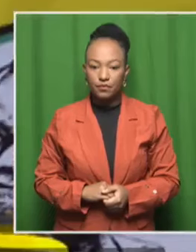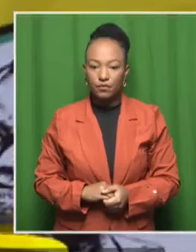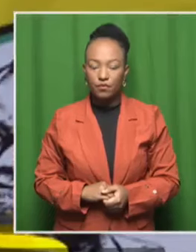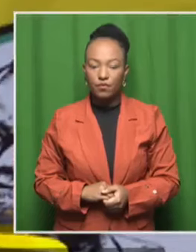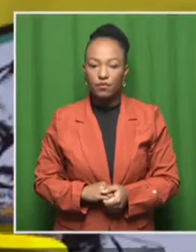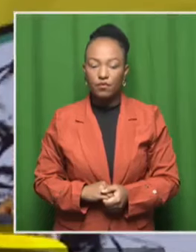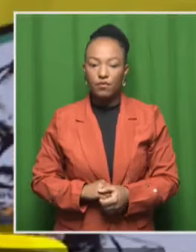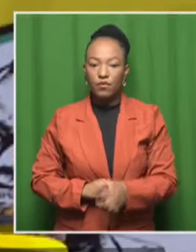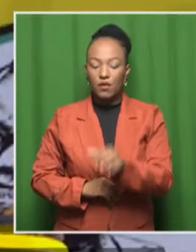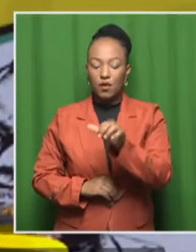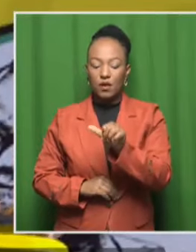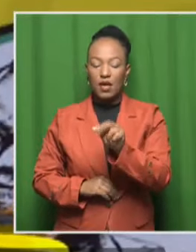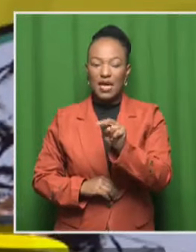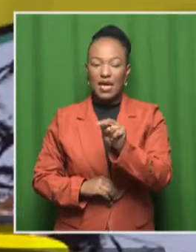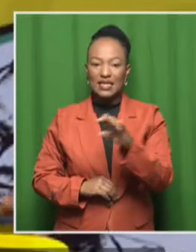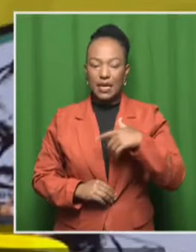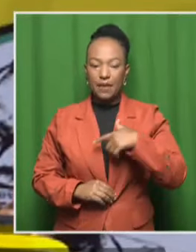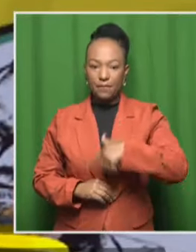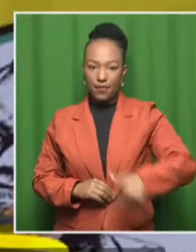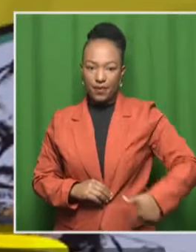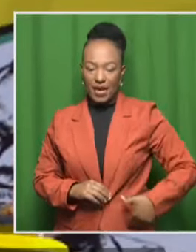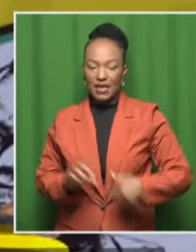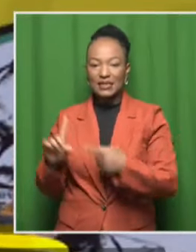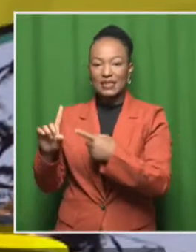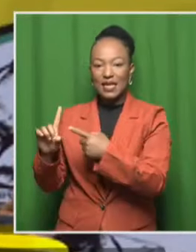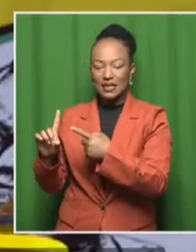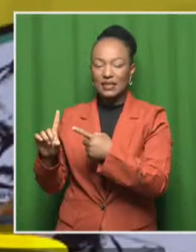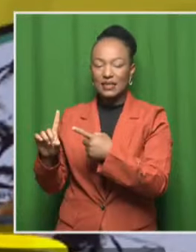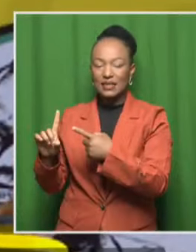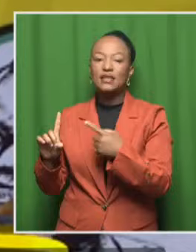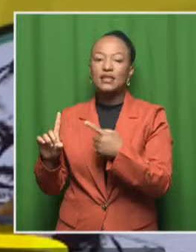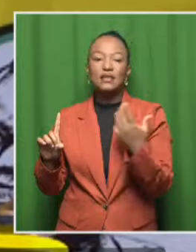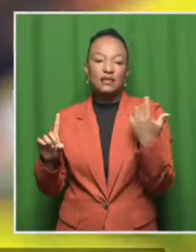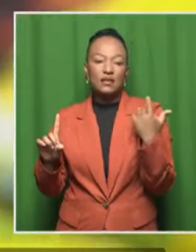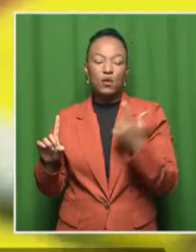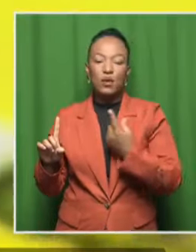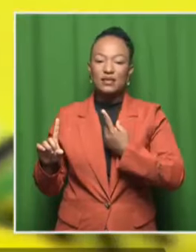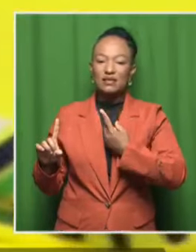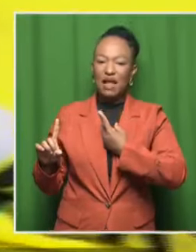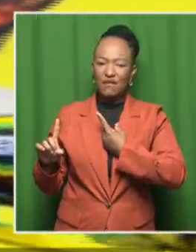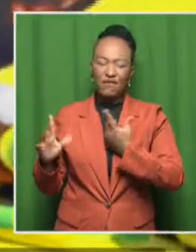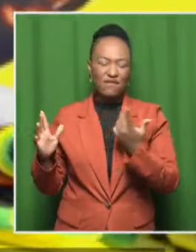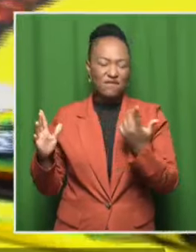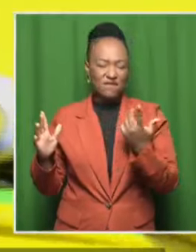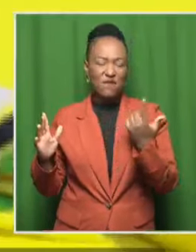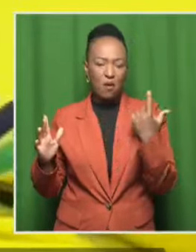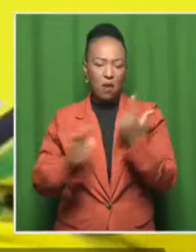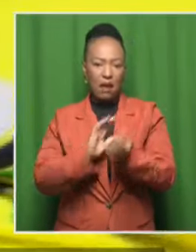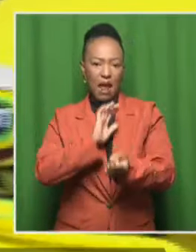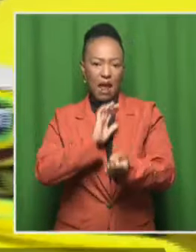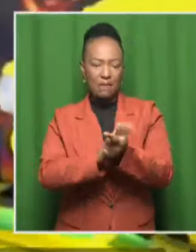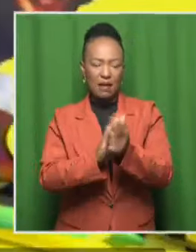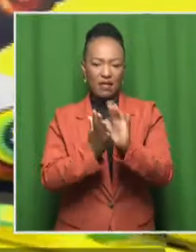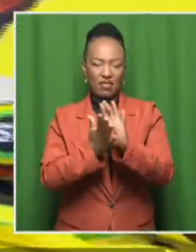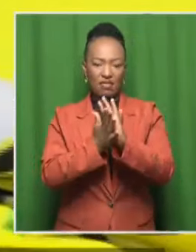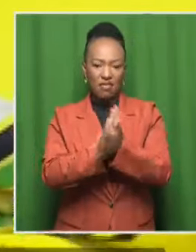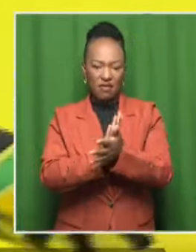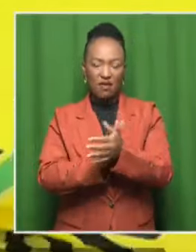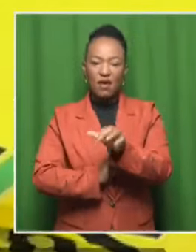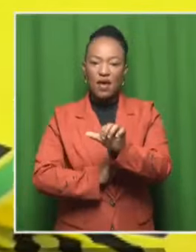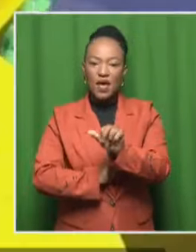ANC President Cyril Ramaphosa diagnosed the former liberation movement of self-inflicted wounds. The ANC, commemorating the life